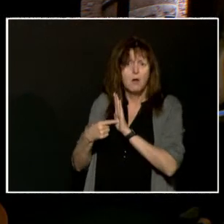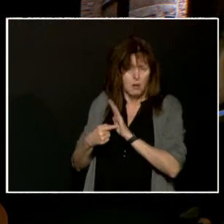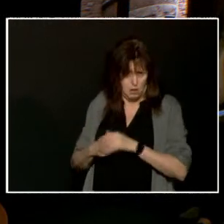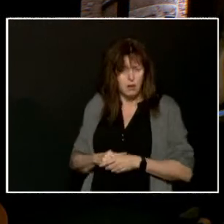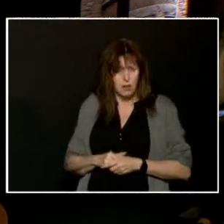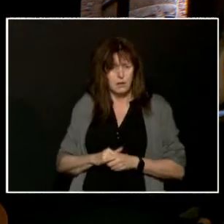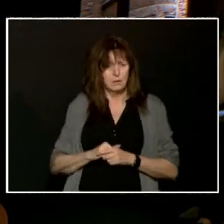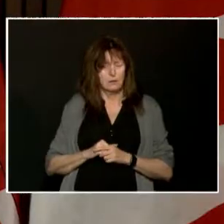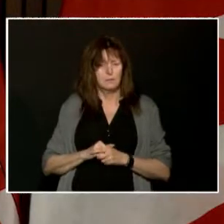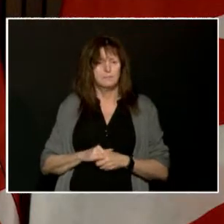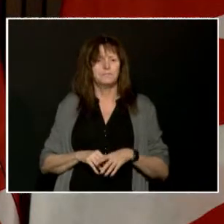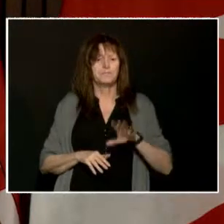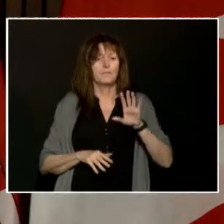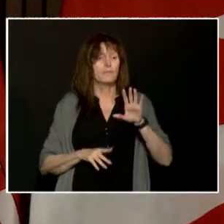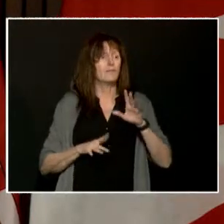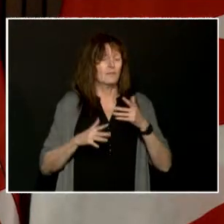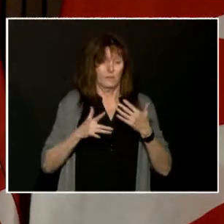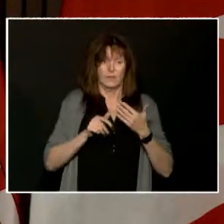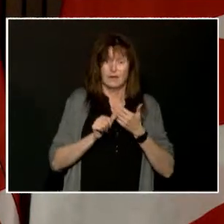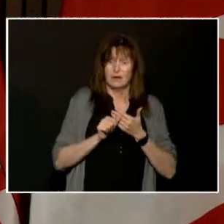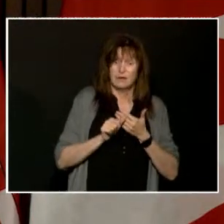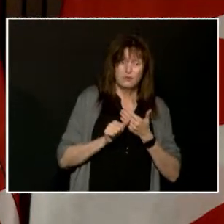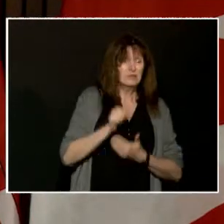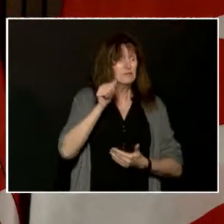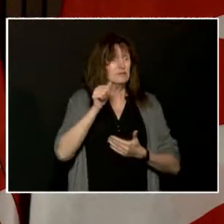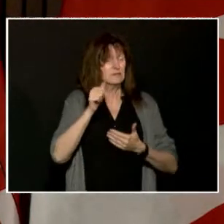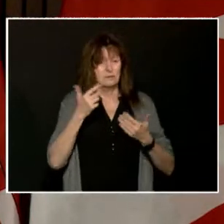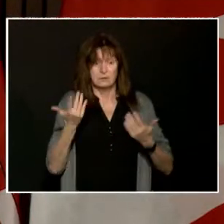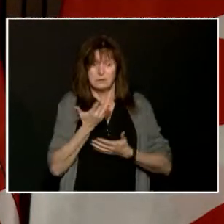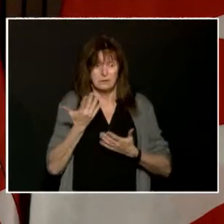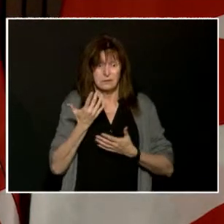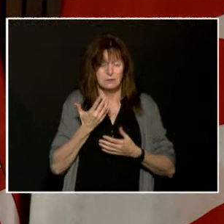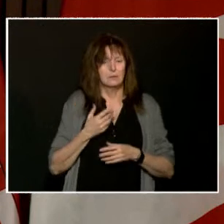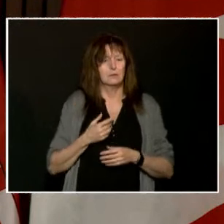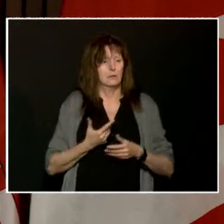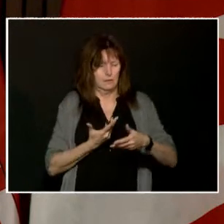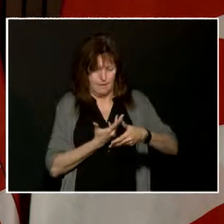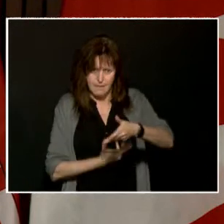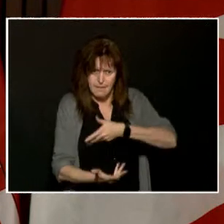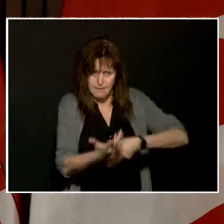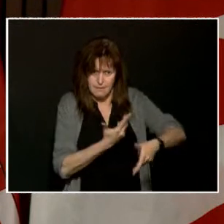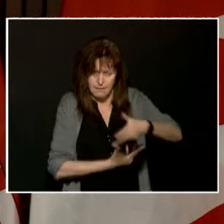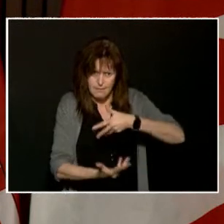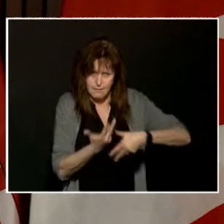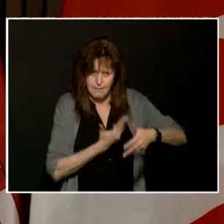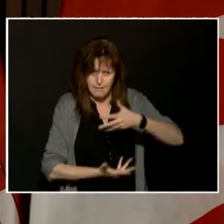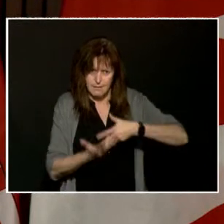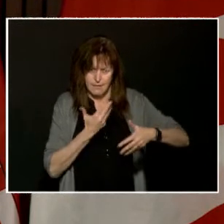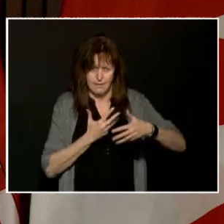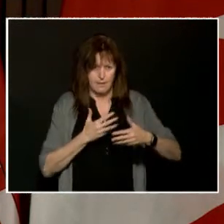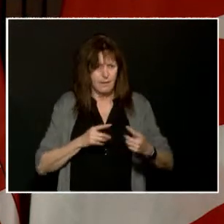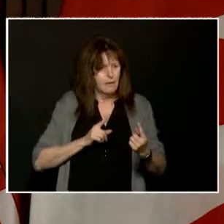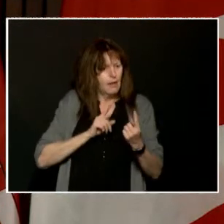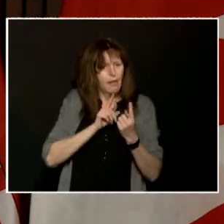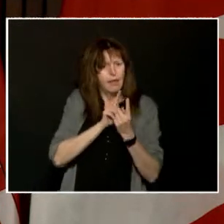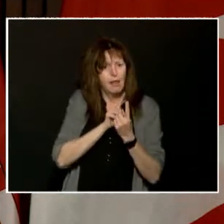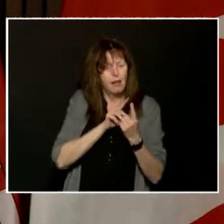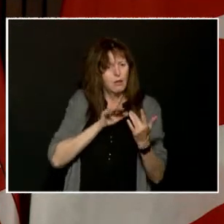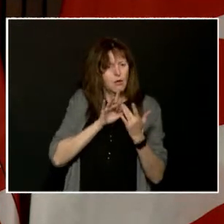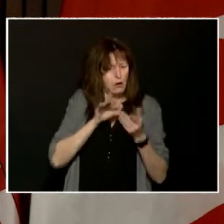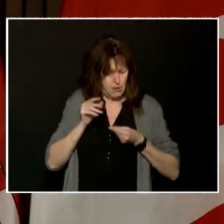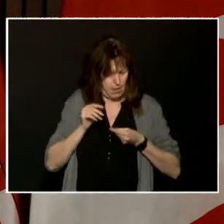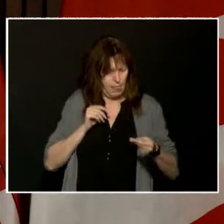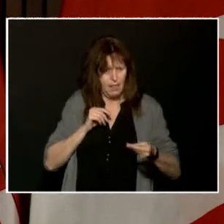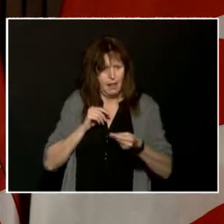risks here. First biggest risk is mixing. Dramatic increase in contact rates, which will lead to increase in transmission. That's